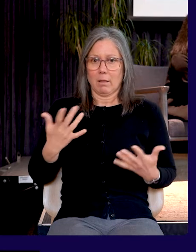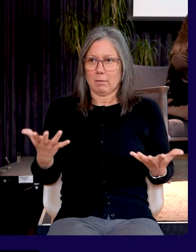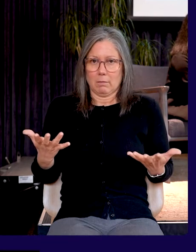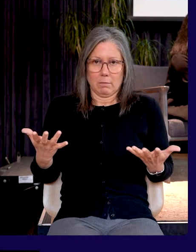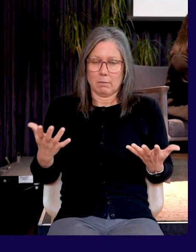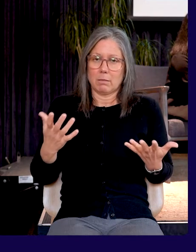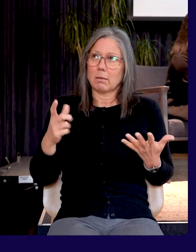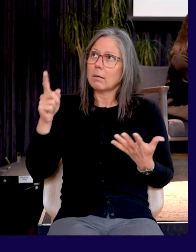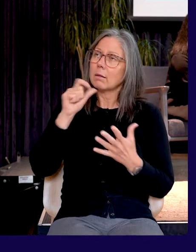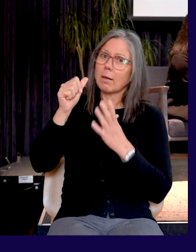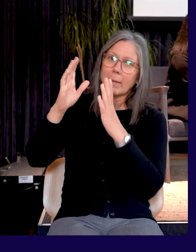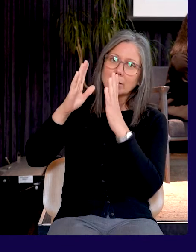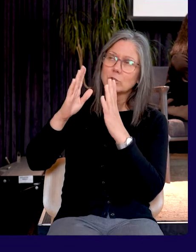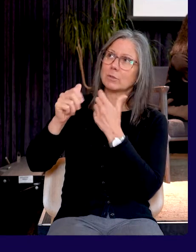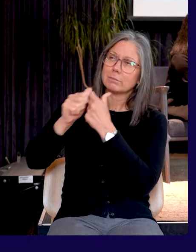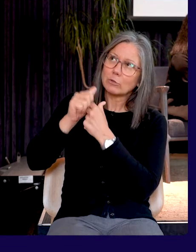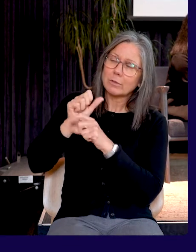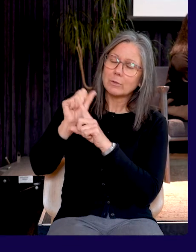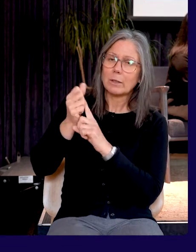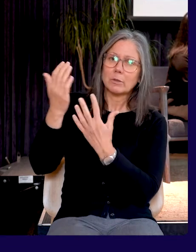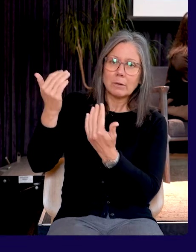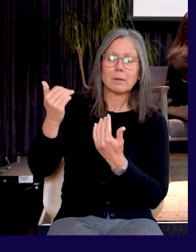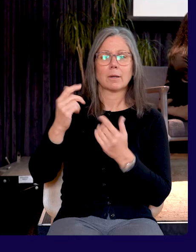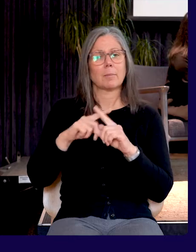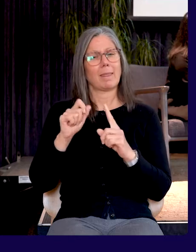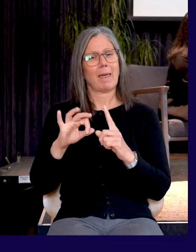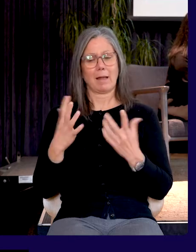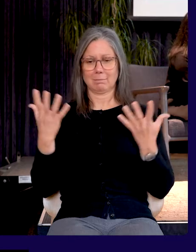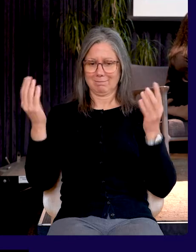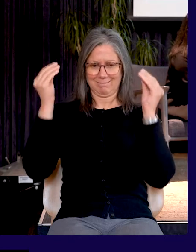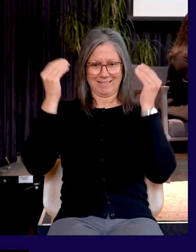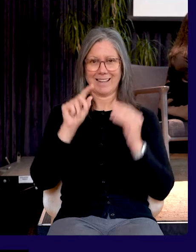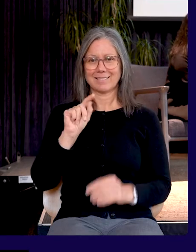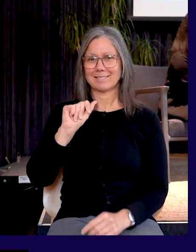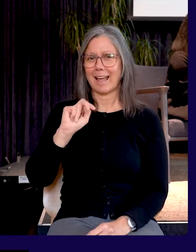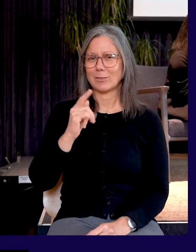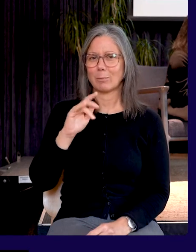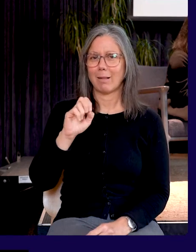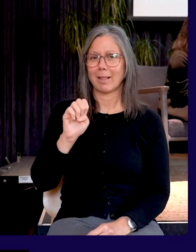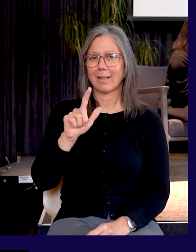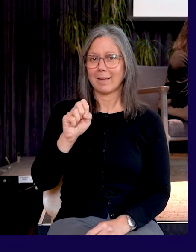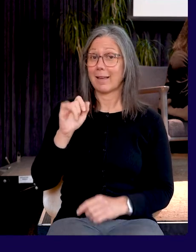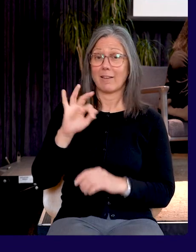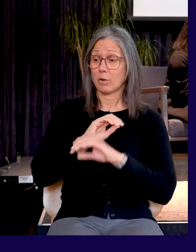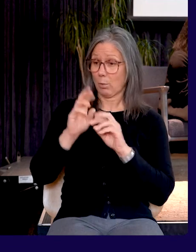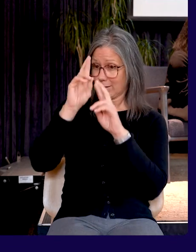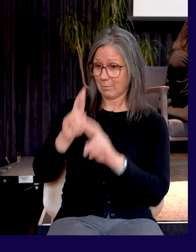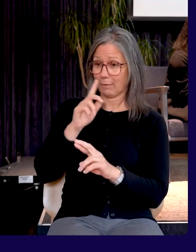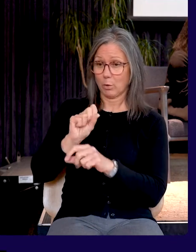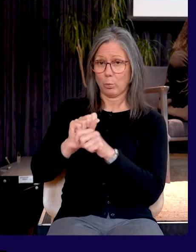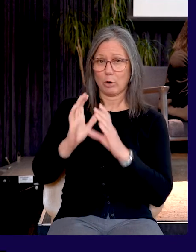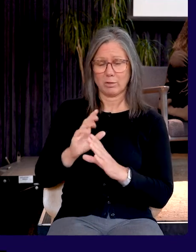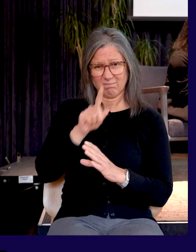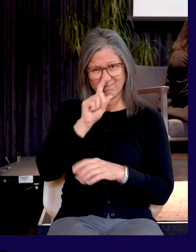voices were being heard in terms of the danger. So I think just that tangible thing of like, okay, if you don't have respect for your workers, are you really investing